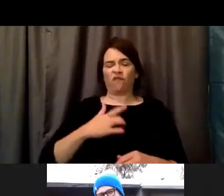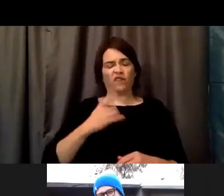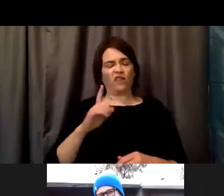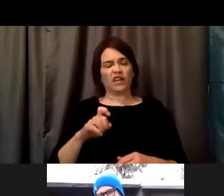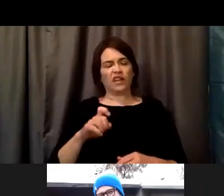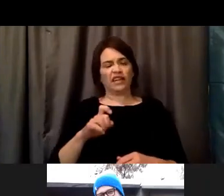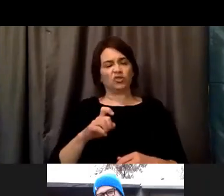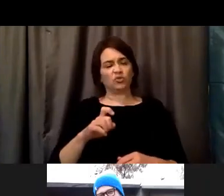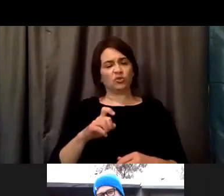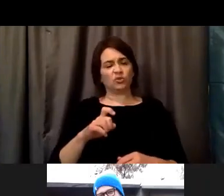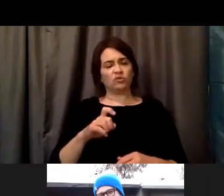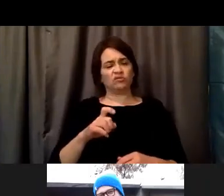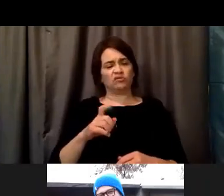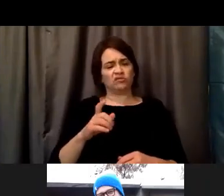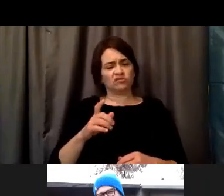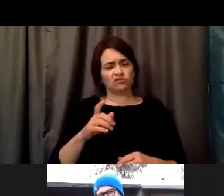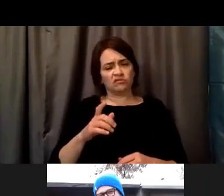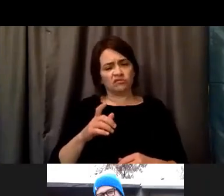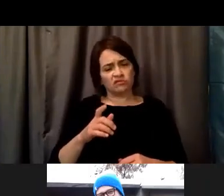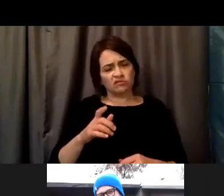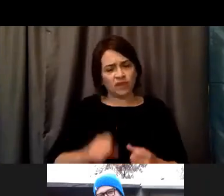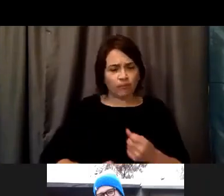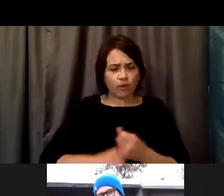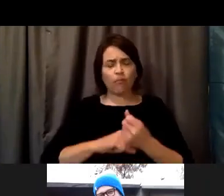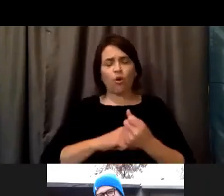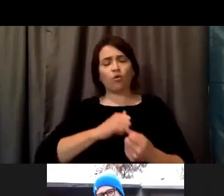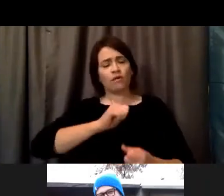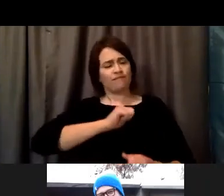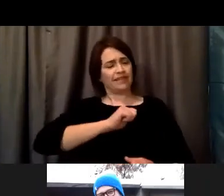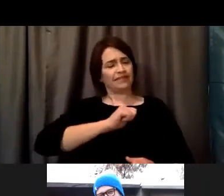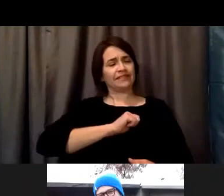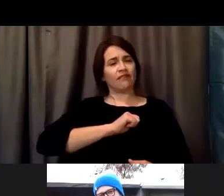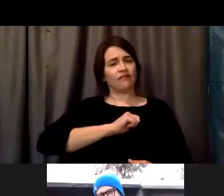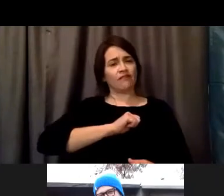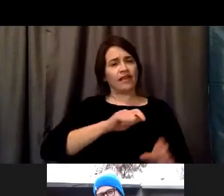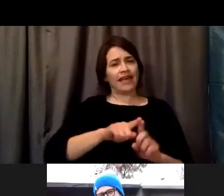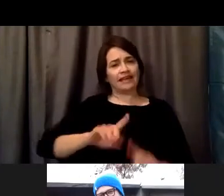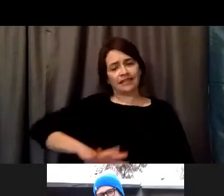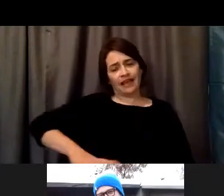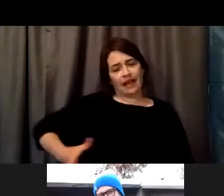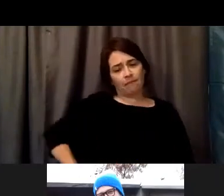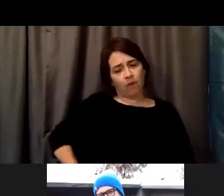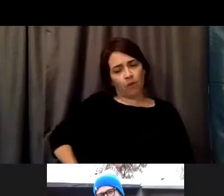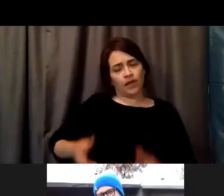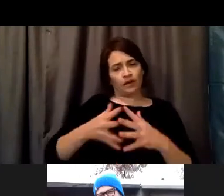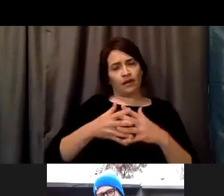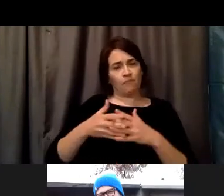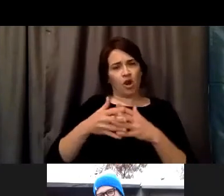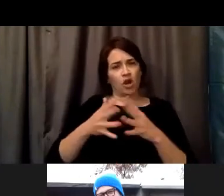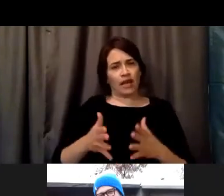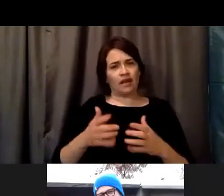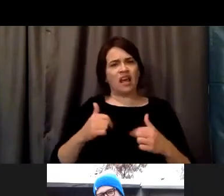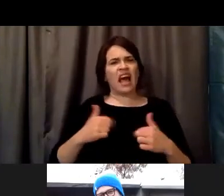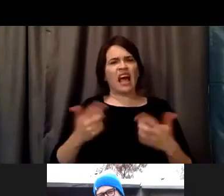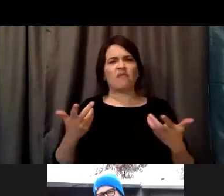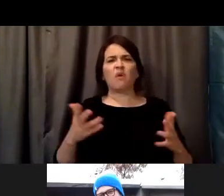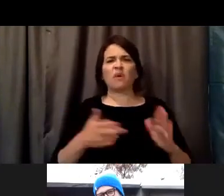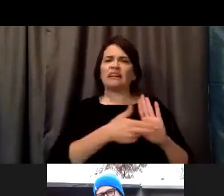would I want to promote myself as a Cambodian American when I'm already clustered as an Asian American?